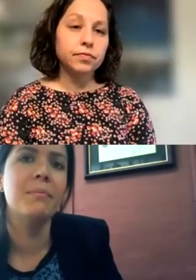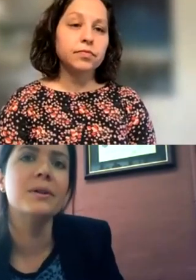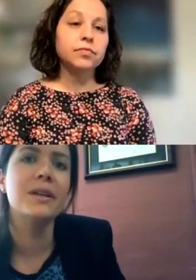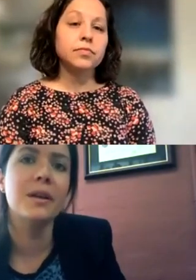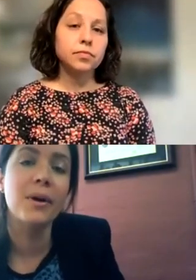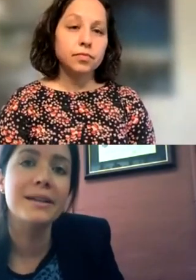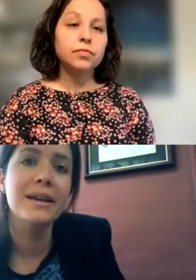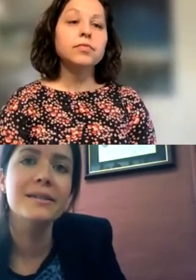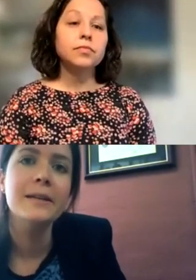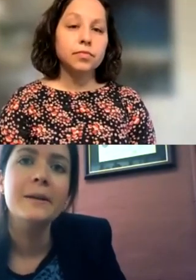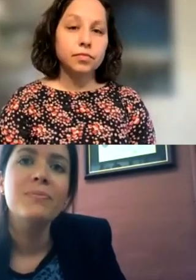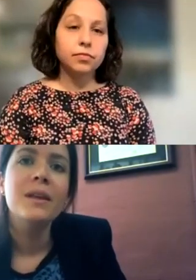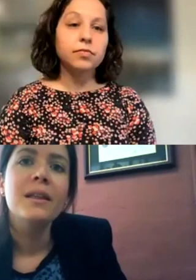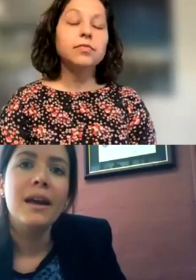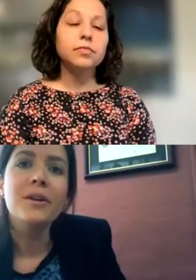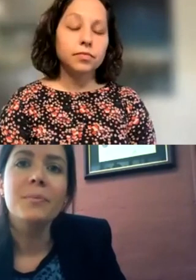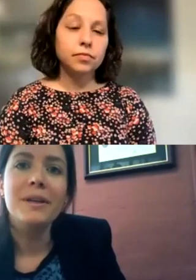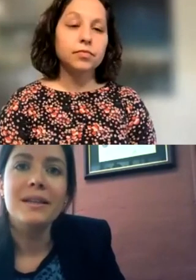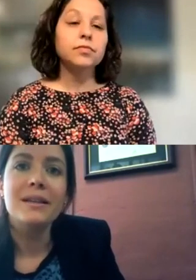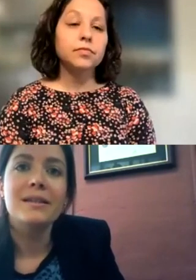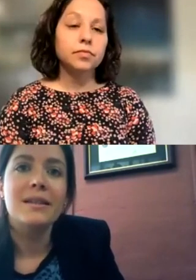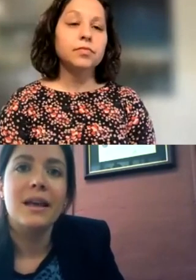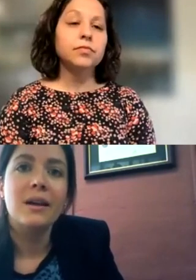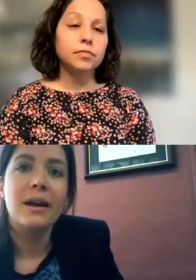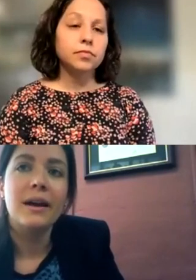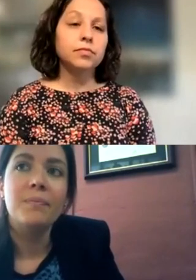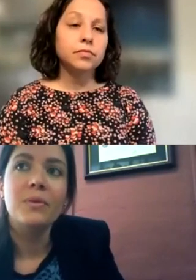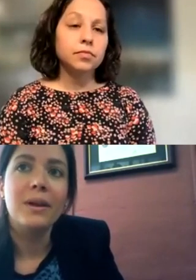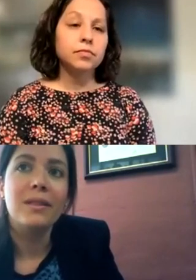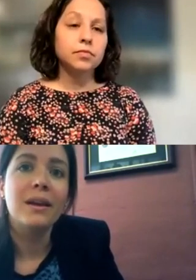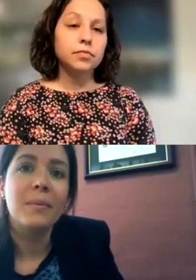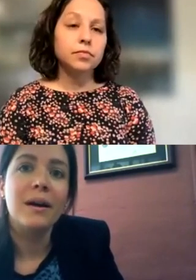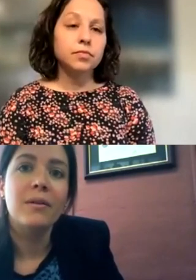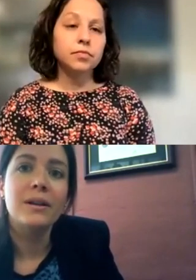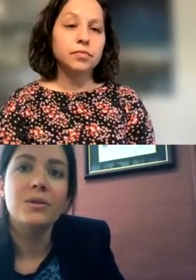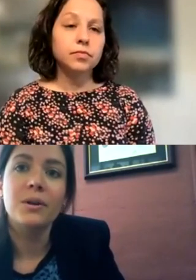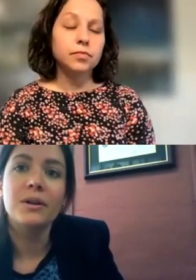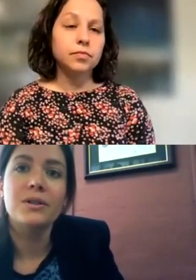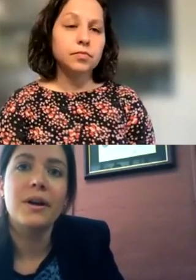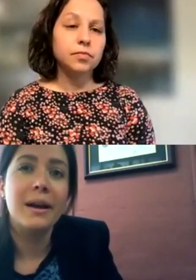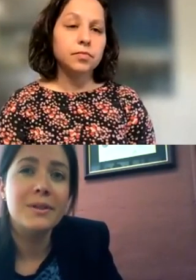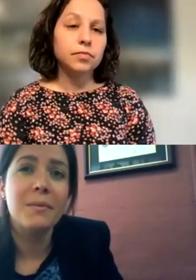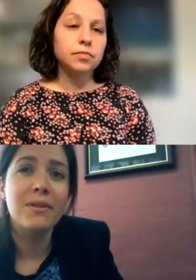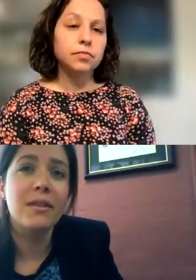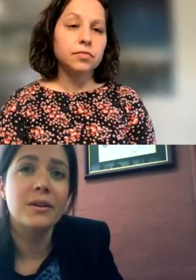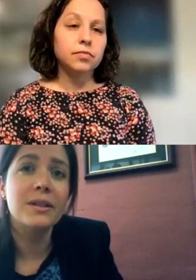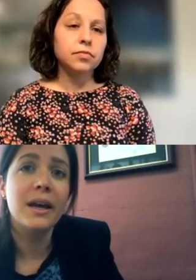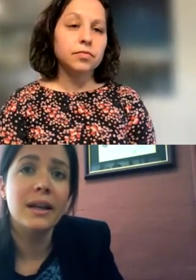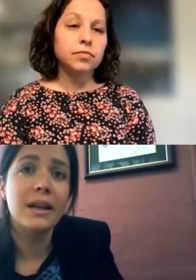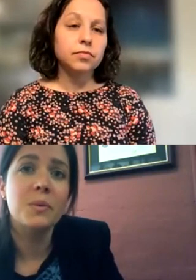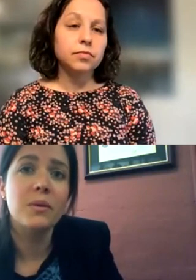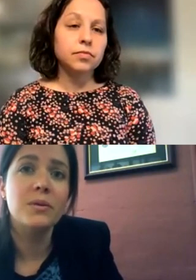team members in the process. The other piece to this is that we think about, as you heard described, some of the